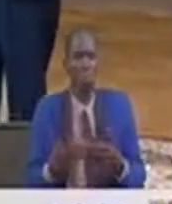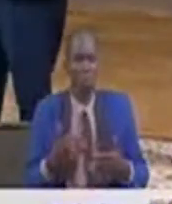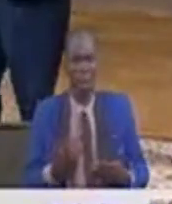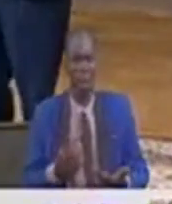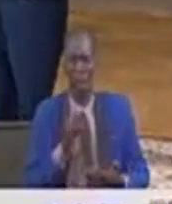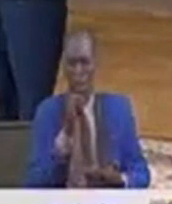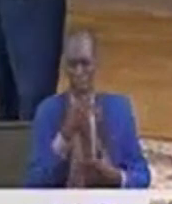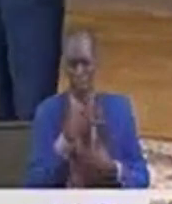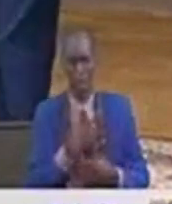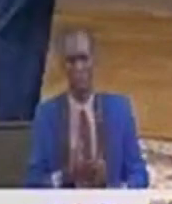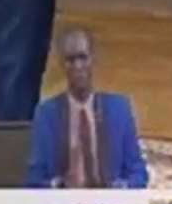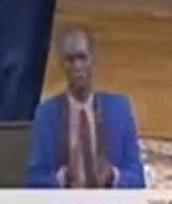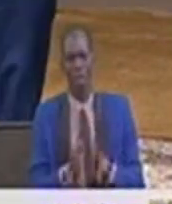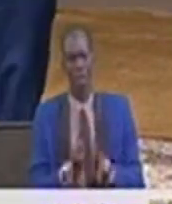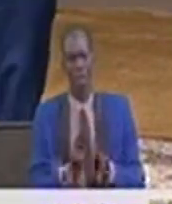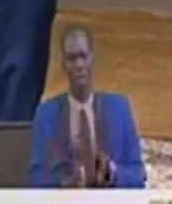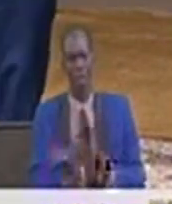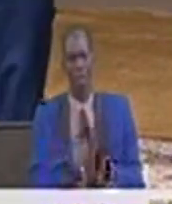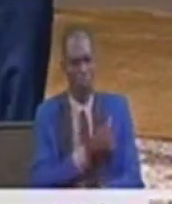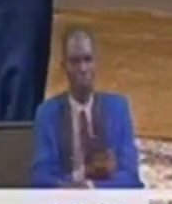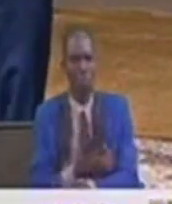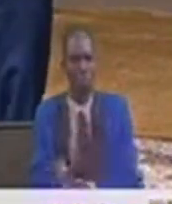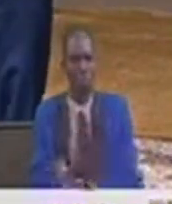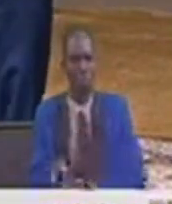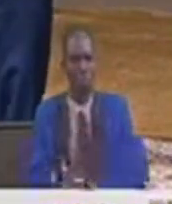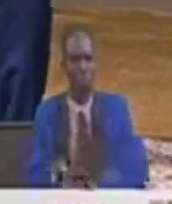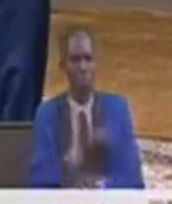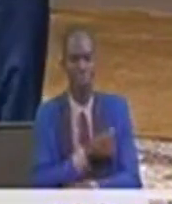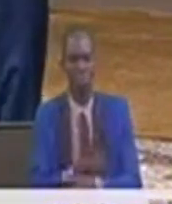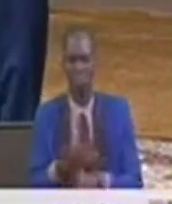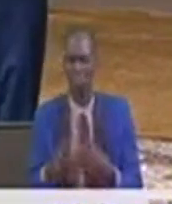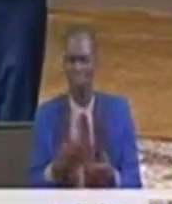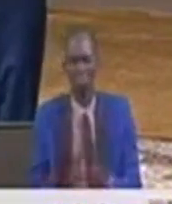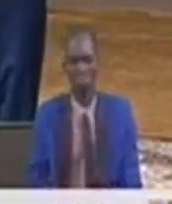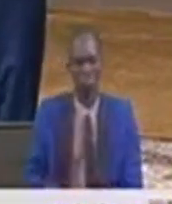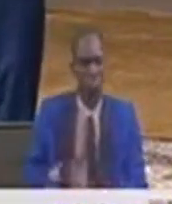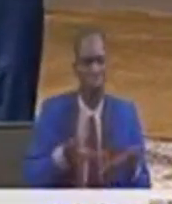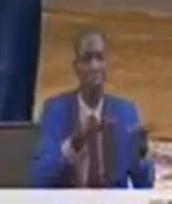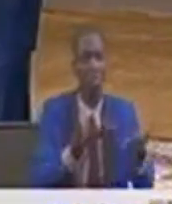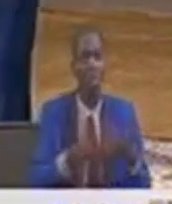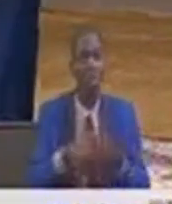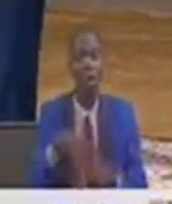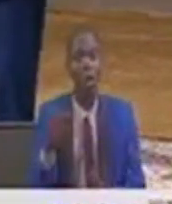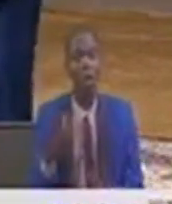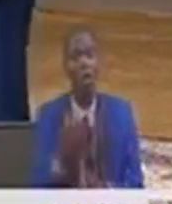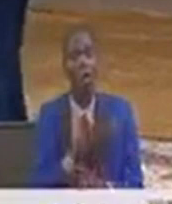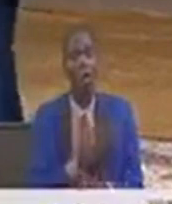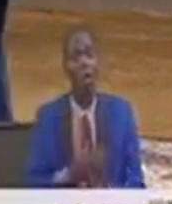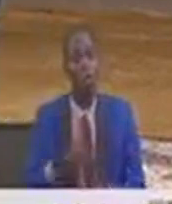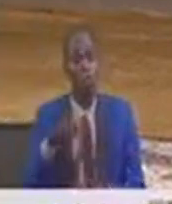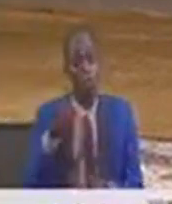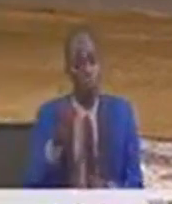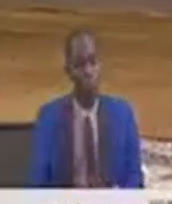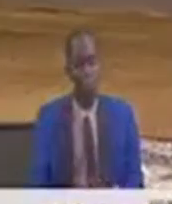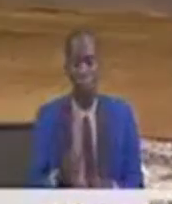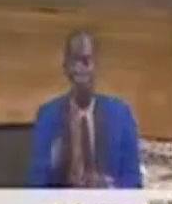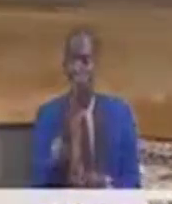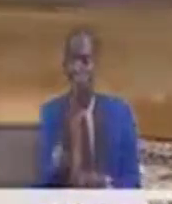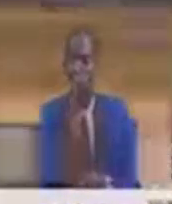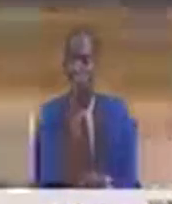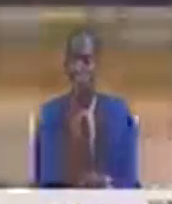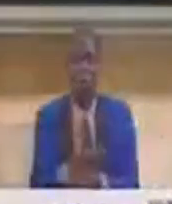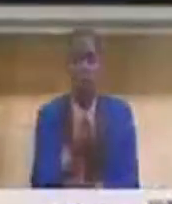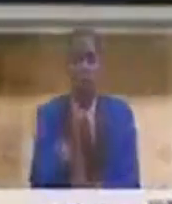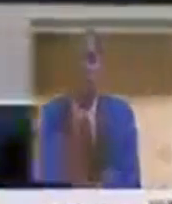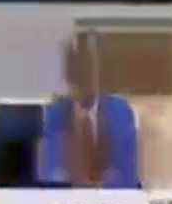In your life, watch. That's how we overcome in your life. And if you have somebody like me to talk to